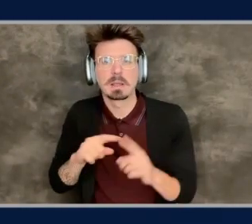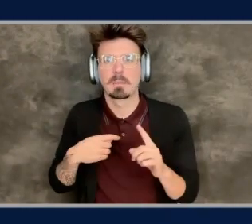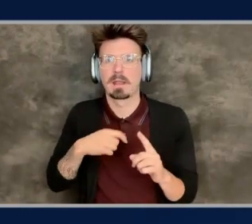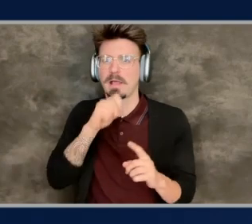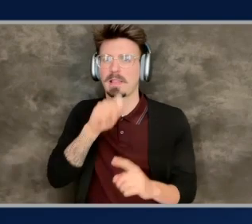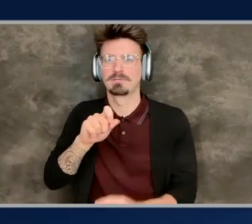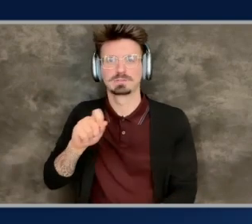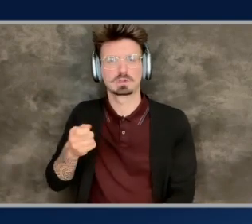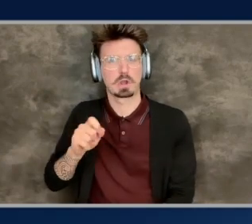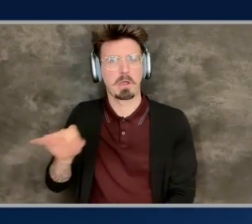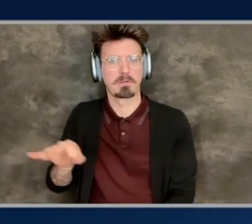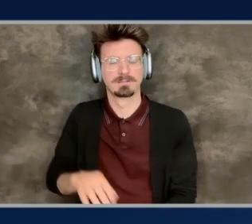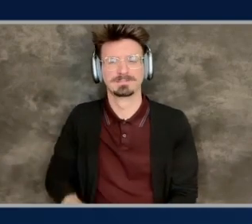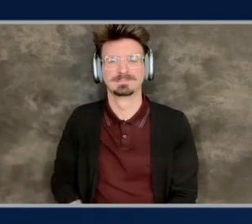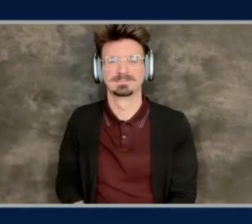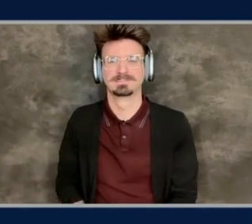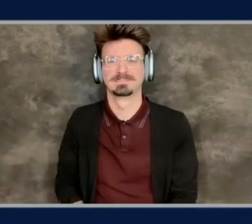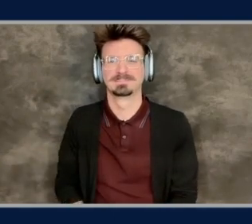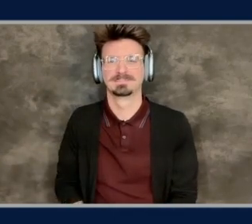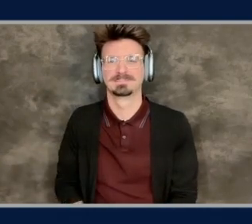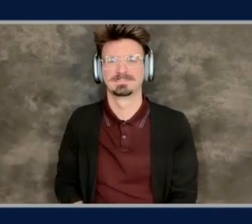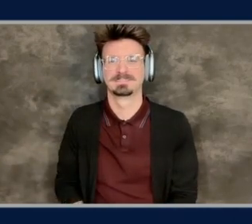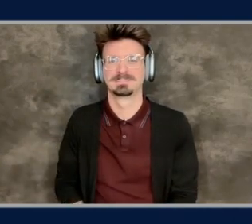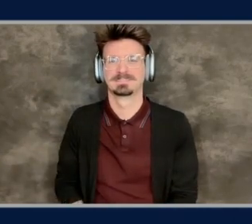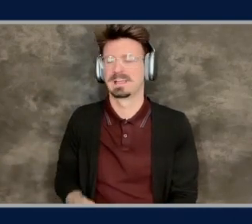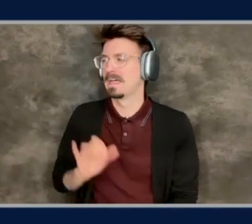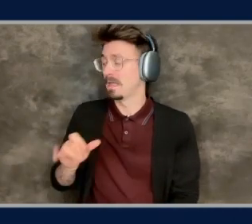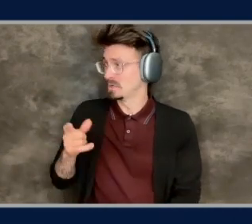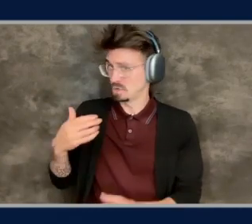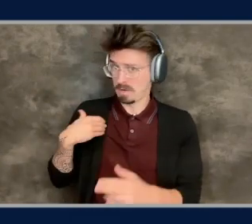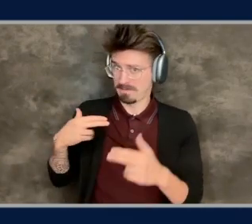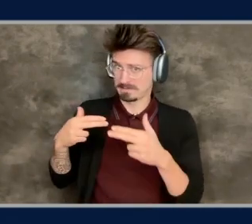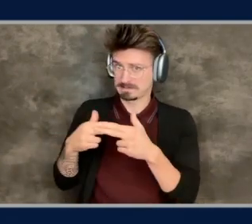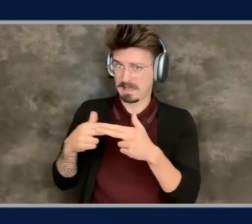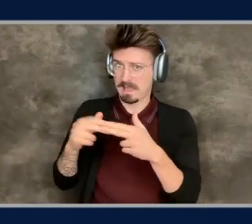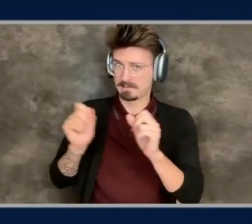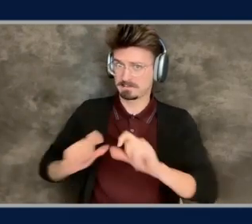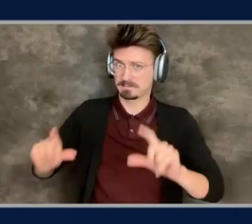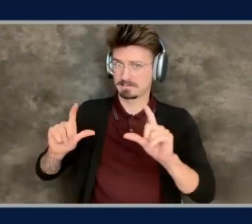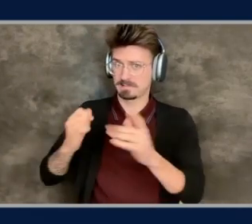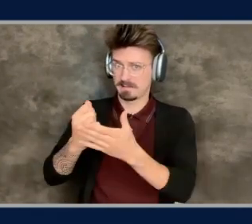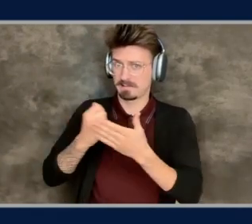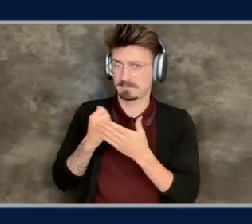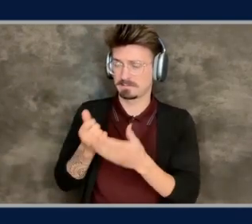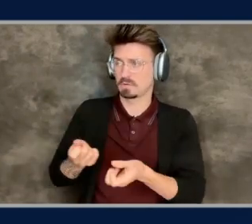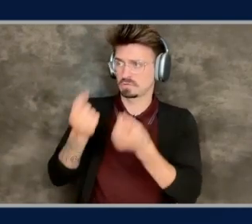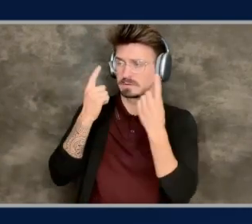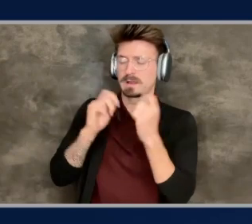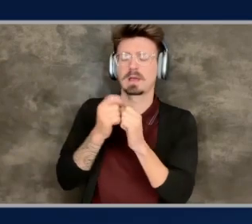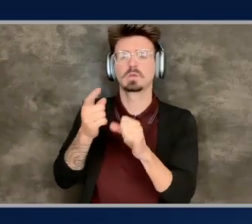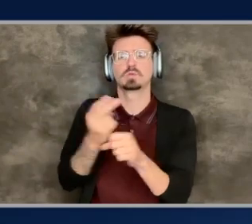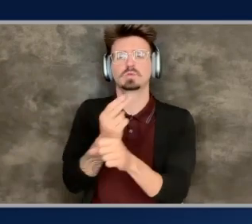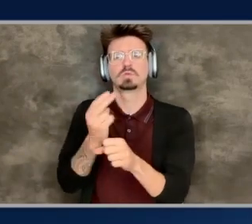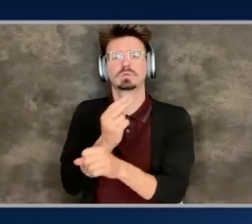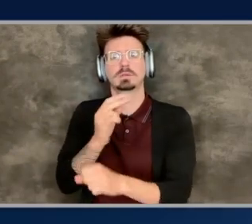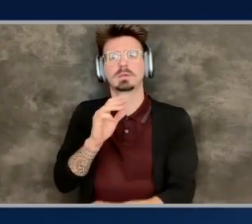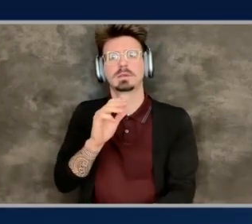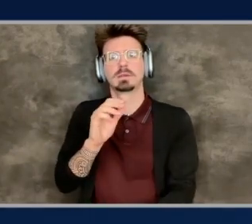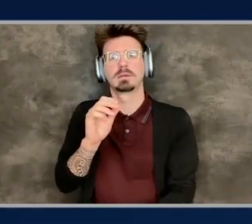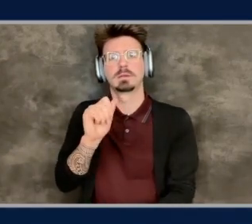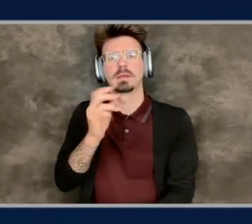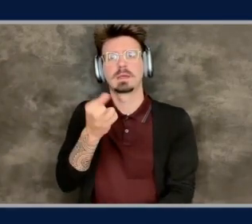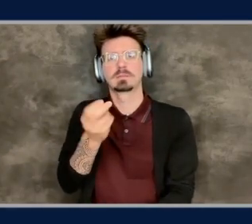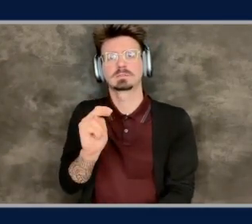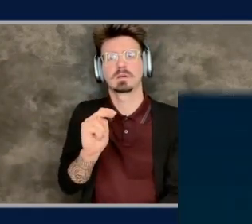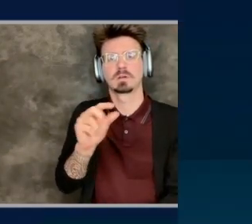So let's pull, you've got a slide to help us understand how you can use Amazon Q to help with this transformation. Absolutely.